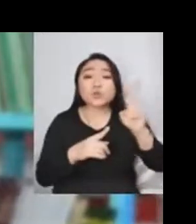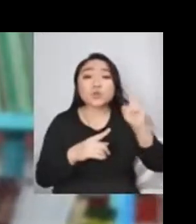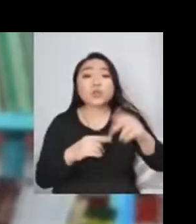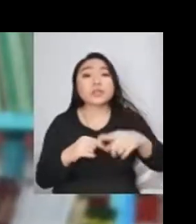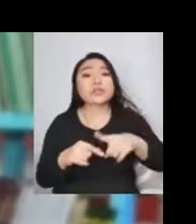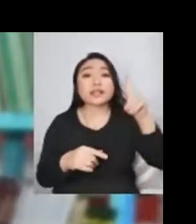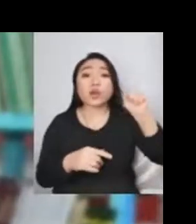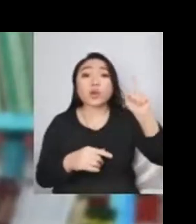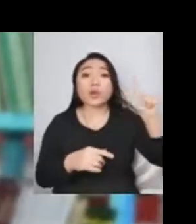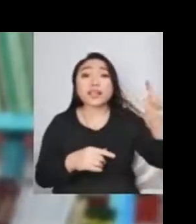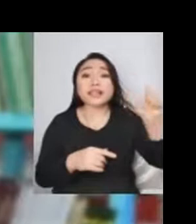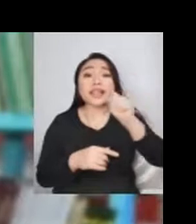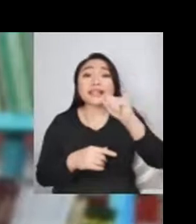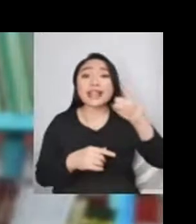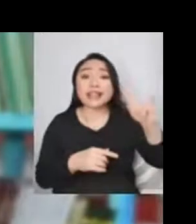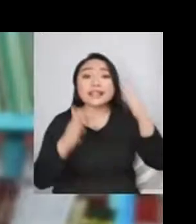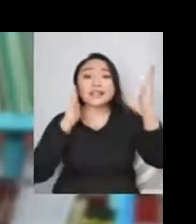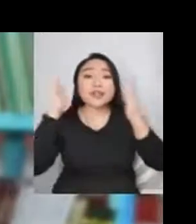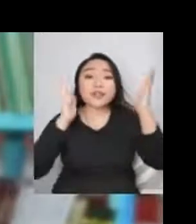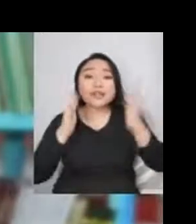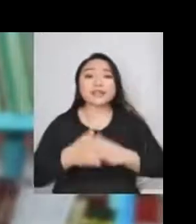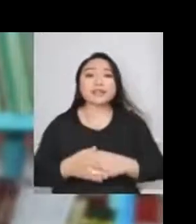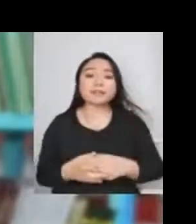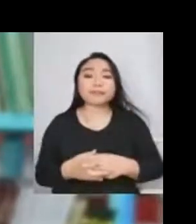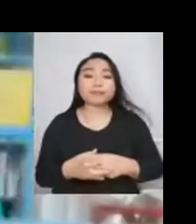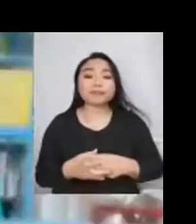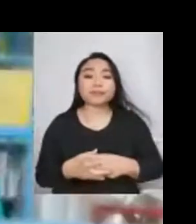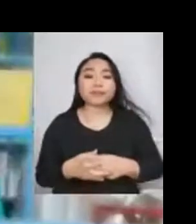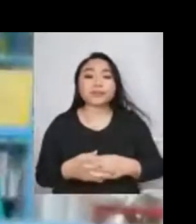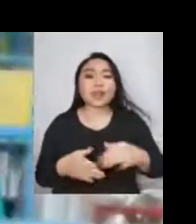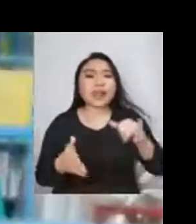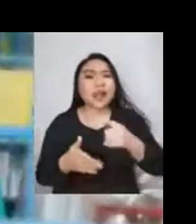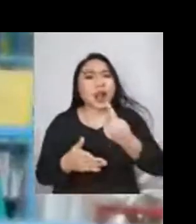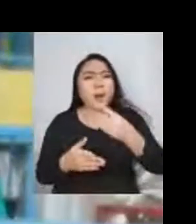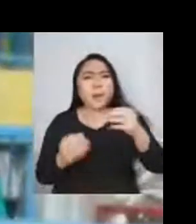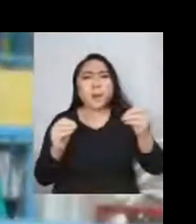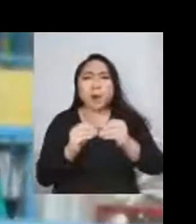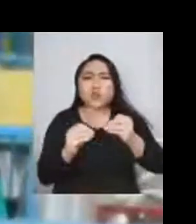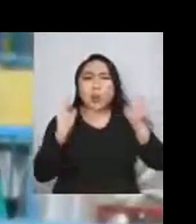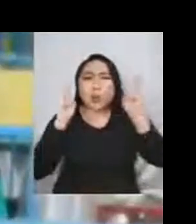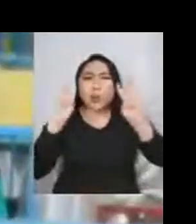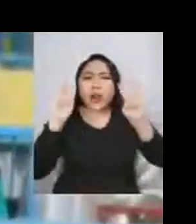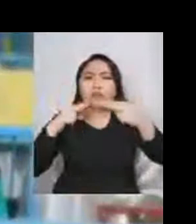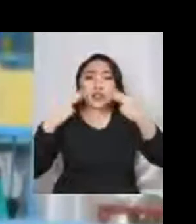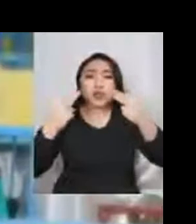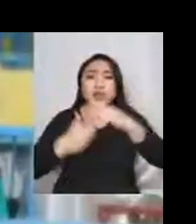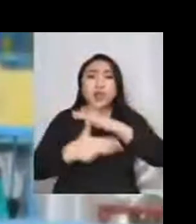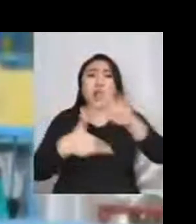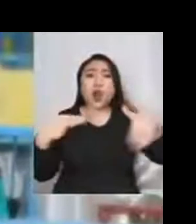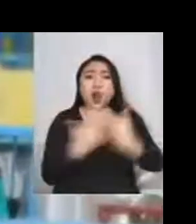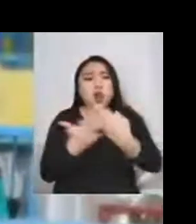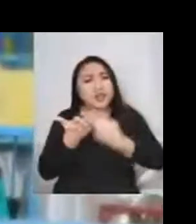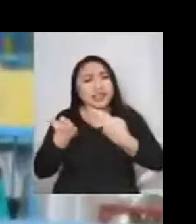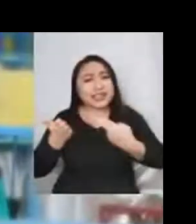use of DOST-STII services and resources. The most wonderful news is that all